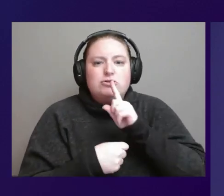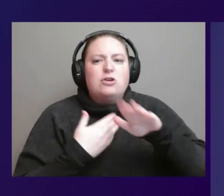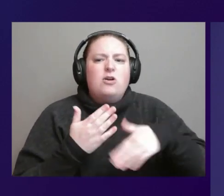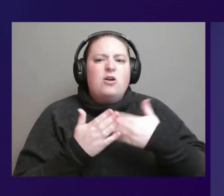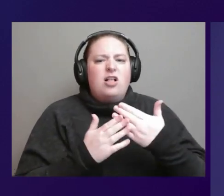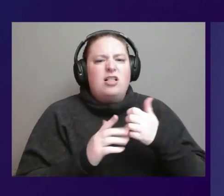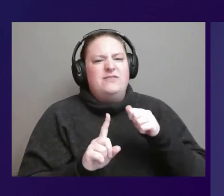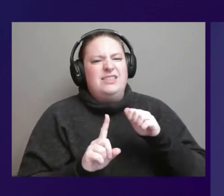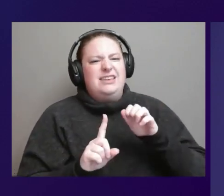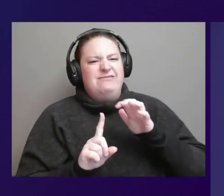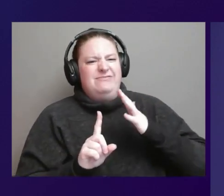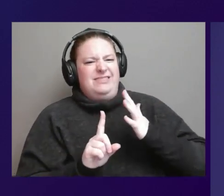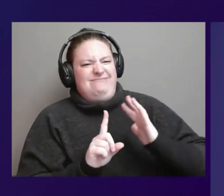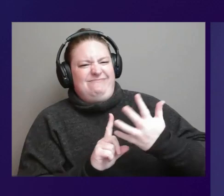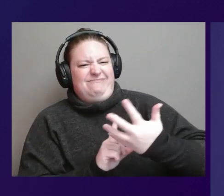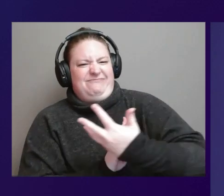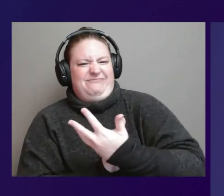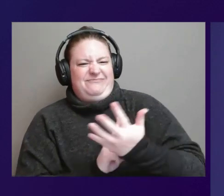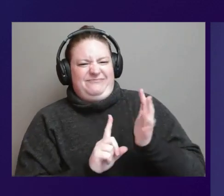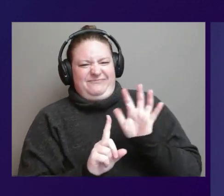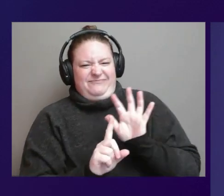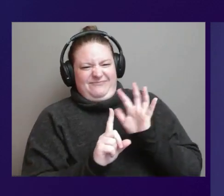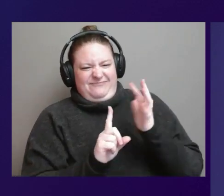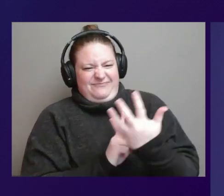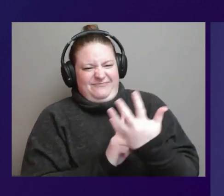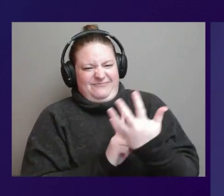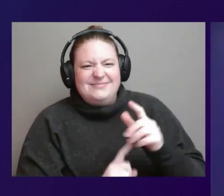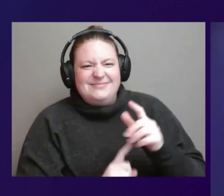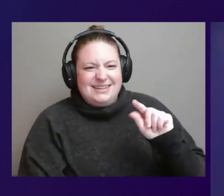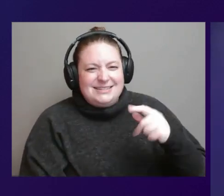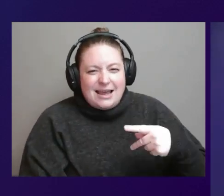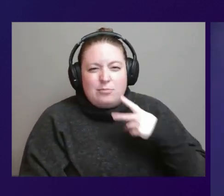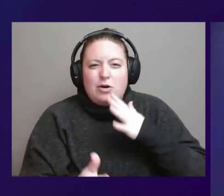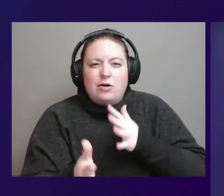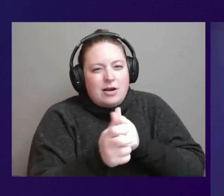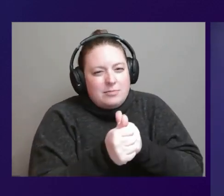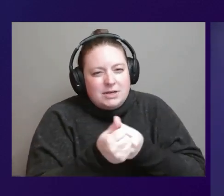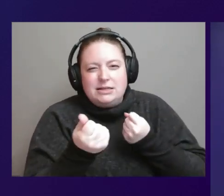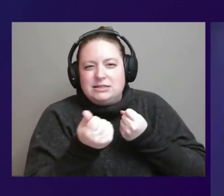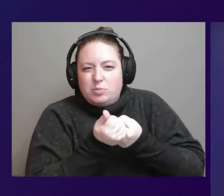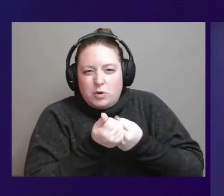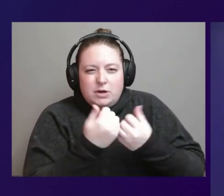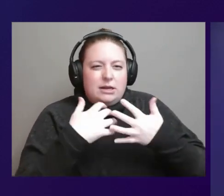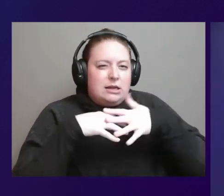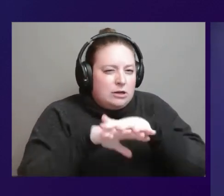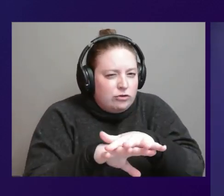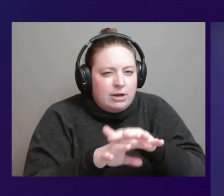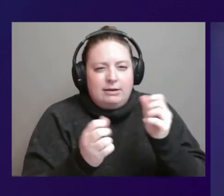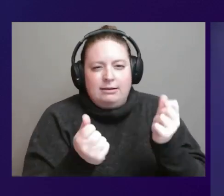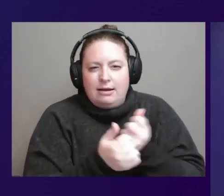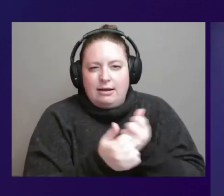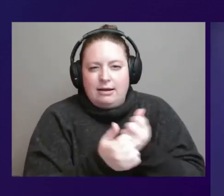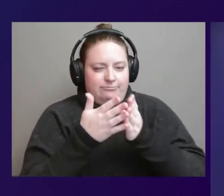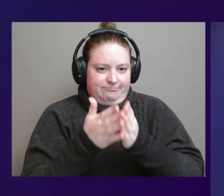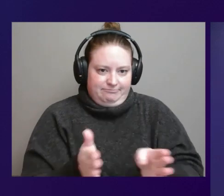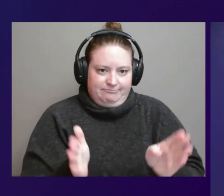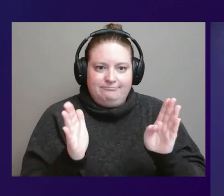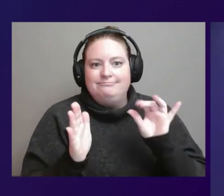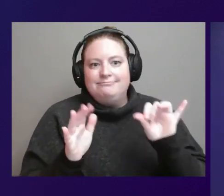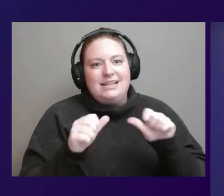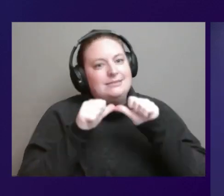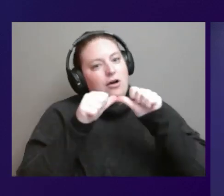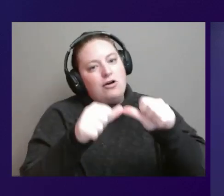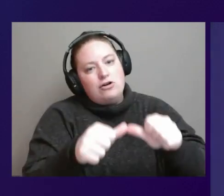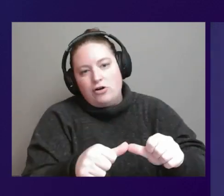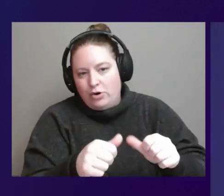that kind of orbit ONTAP are up to date, support it, integrated, and all of that stuff across the board. And that's an ongoing effort. Like, we're still